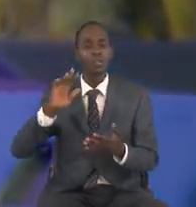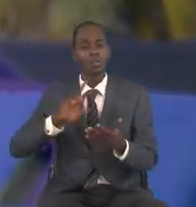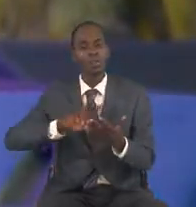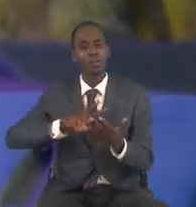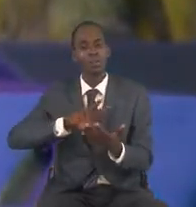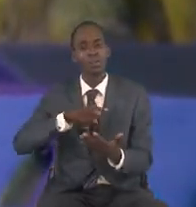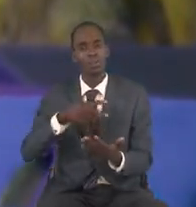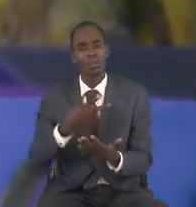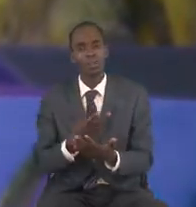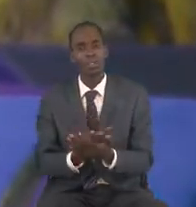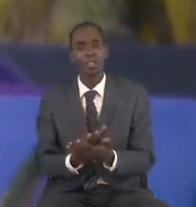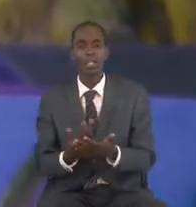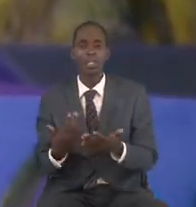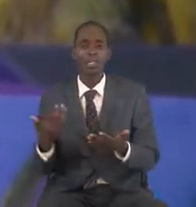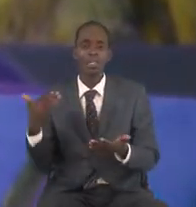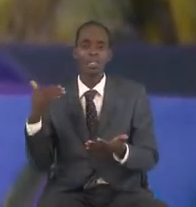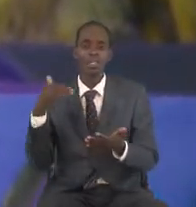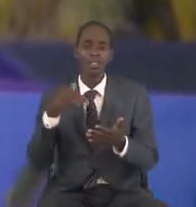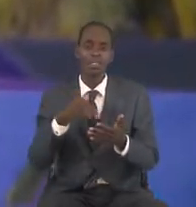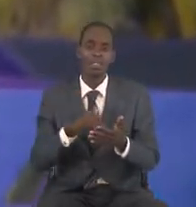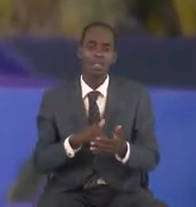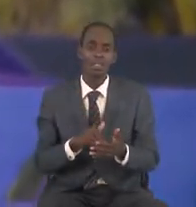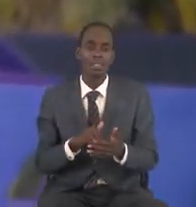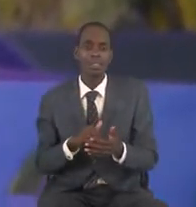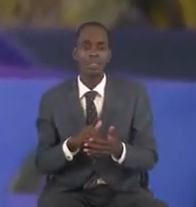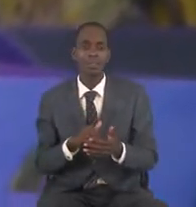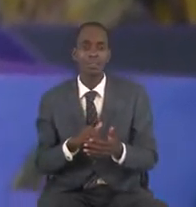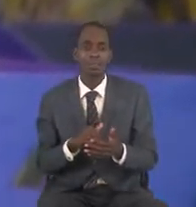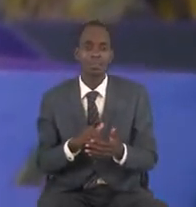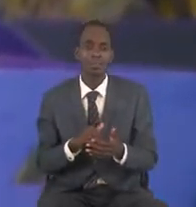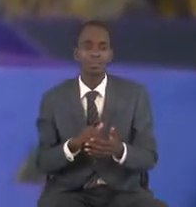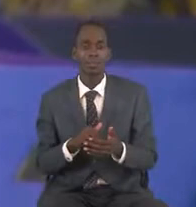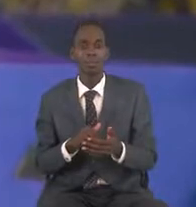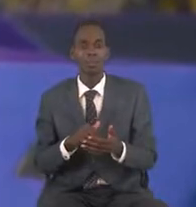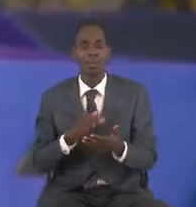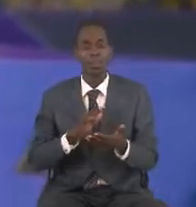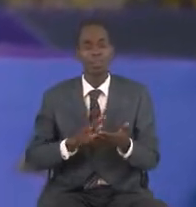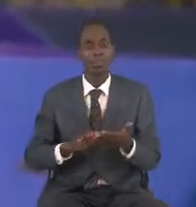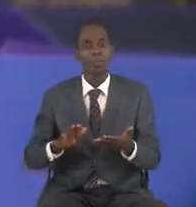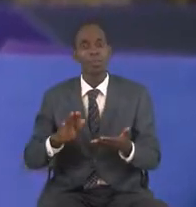come again. Forgive us, Lord,